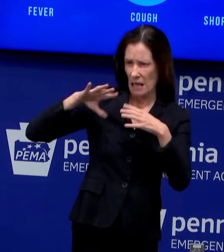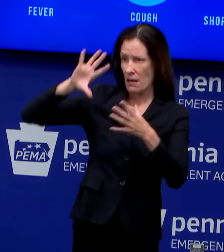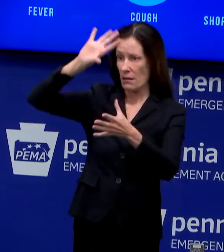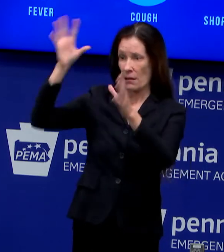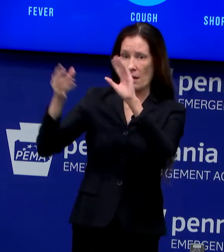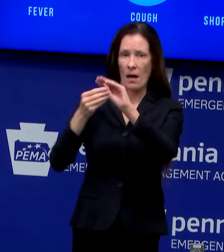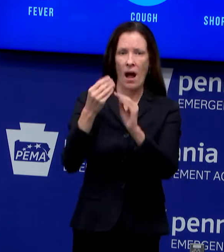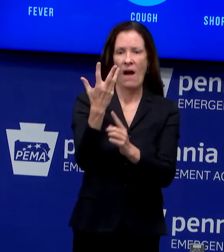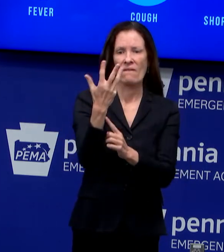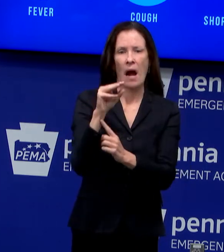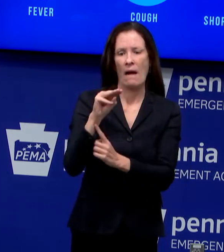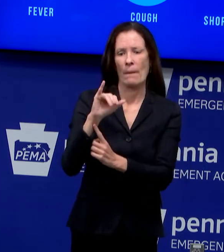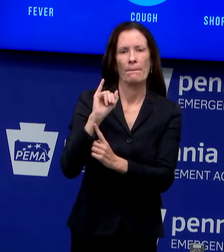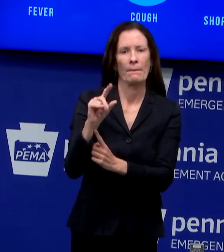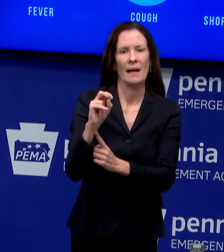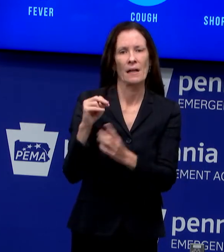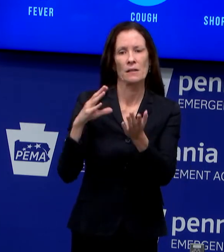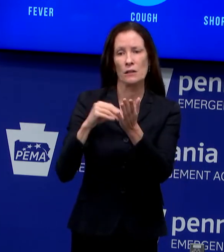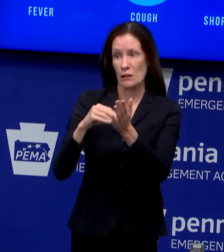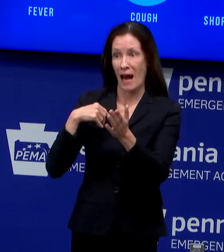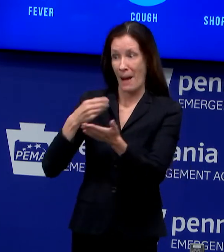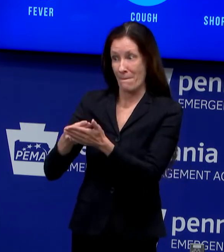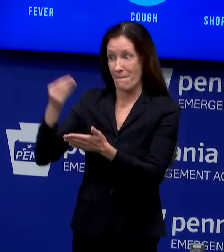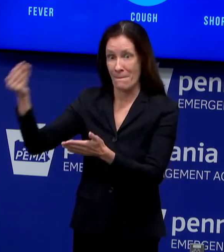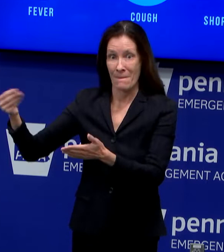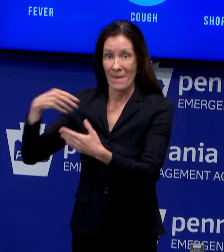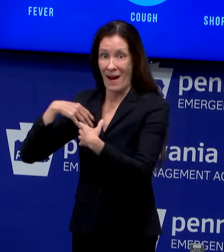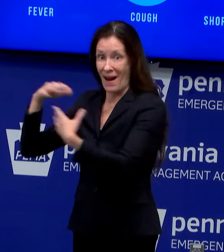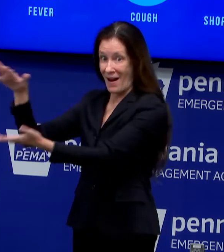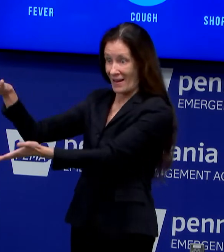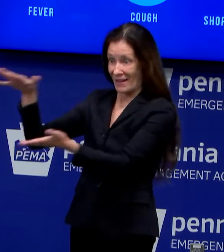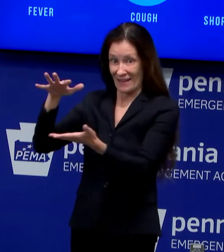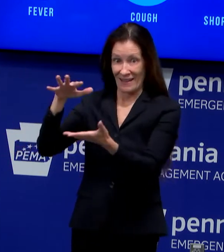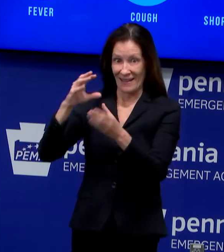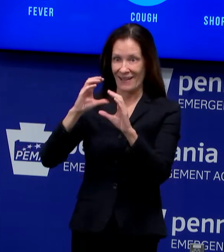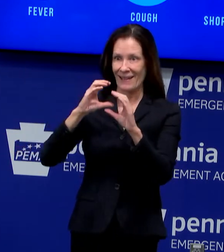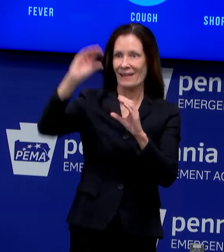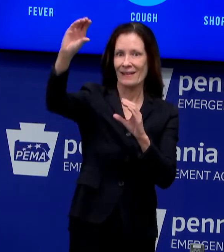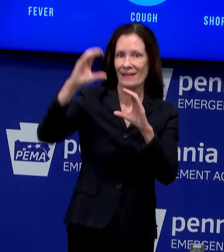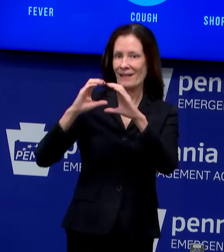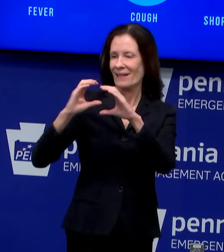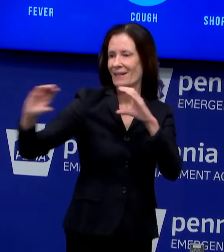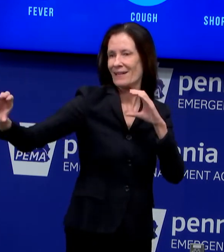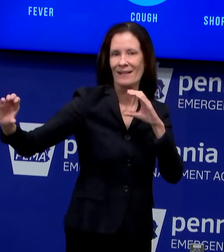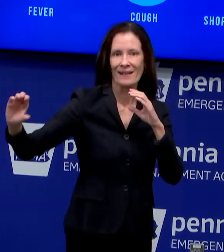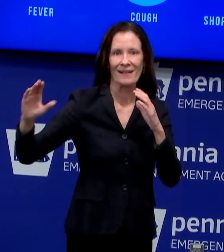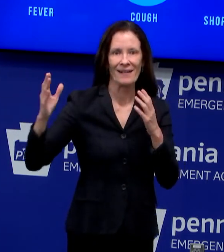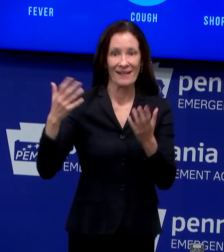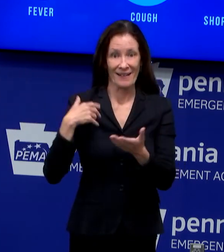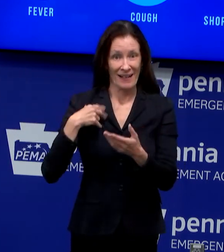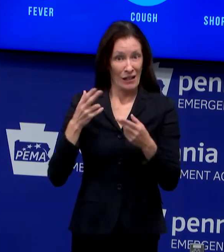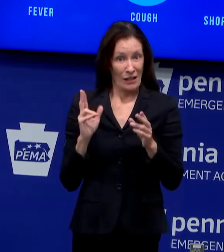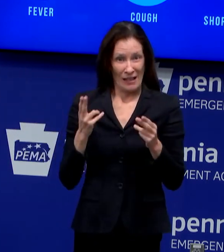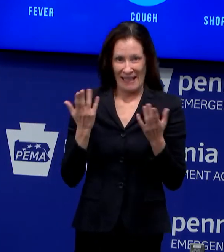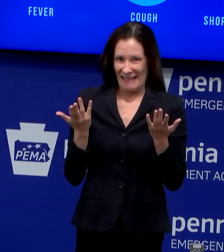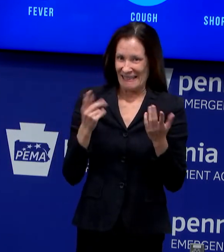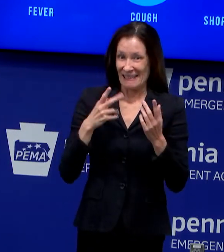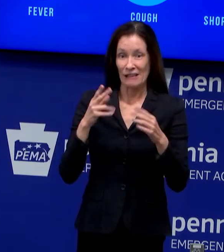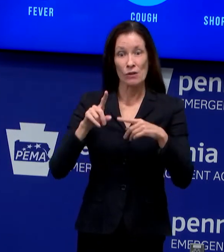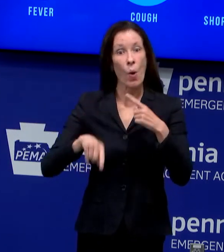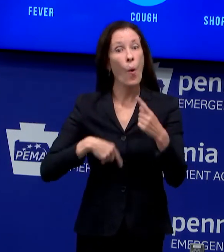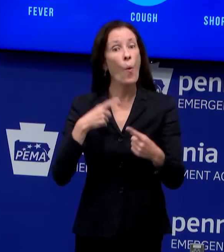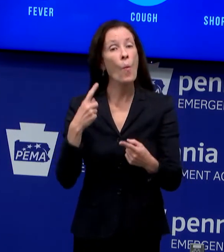How soon we actually start to purchase stuff really depends on the producers,